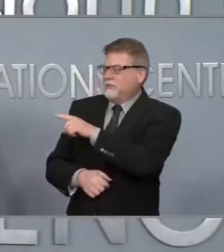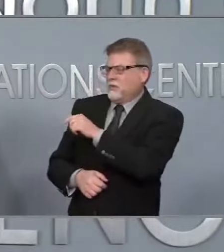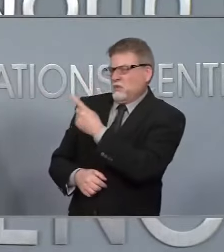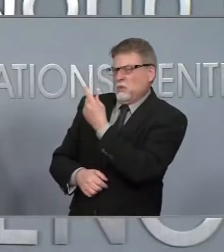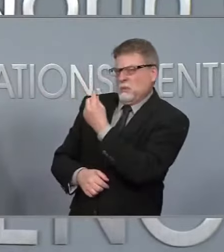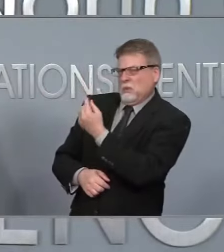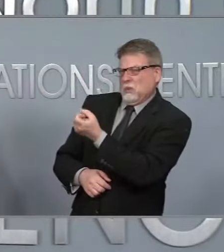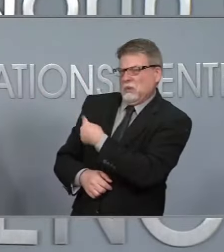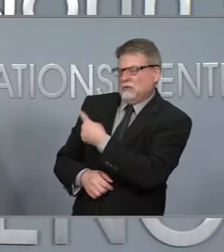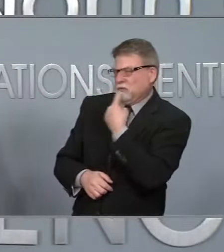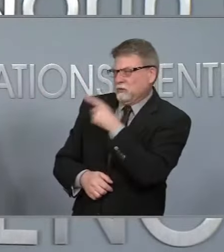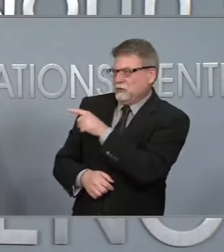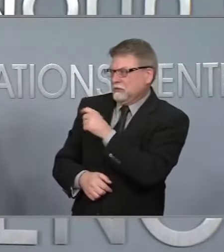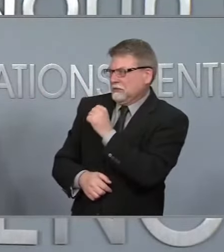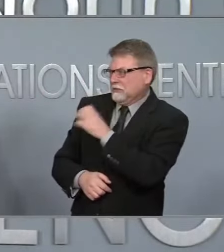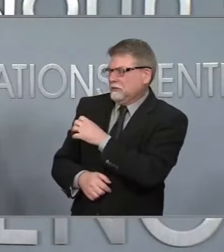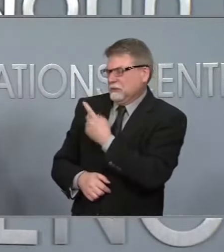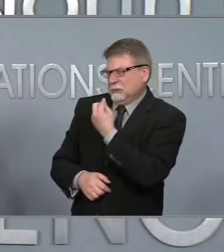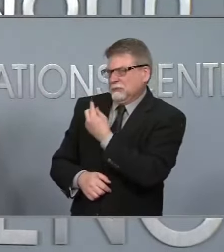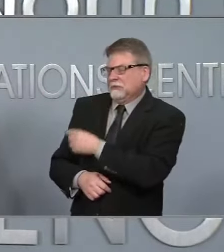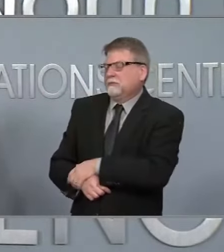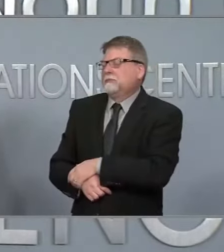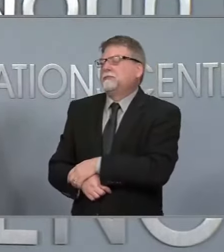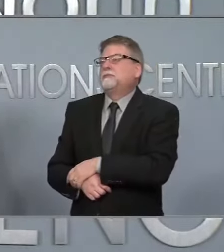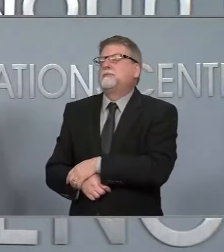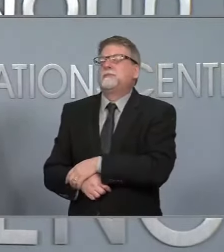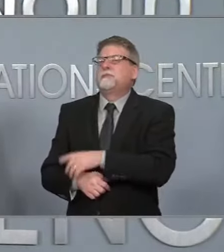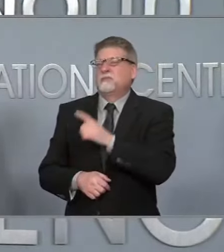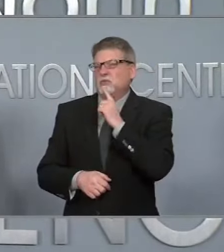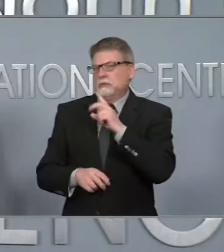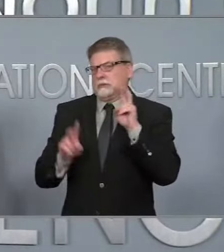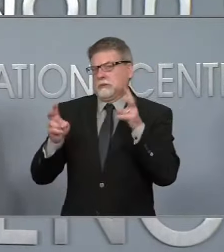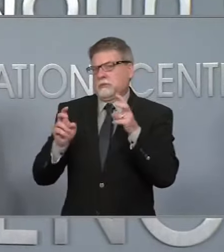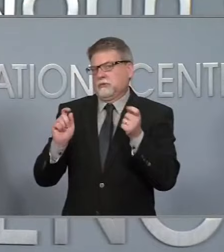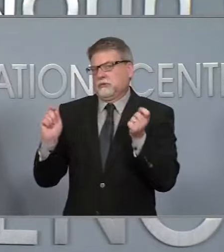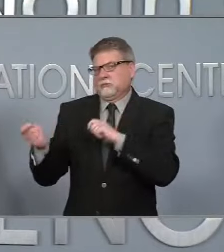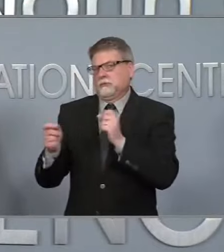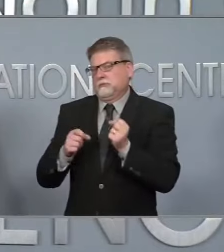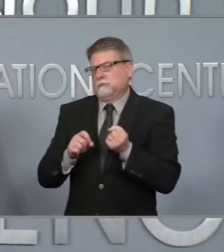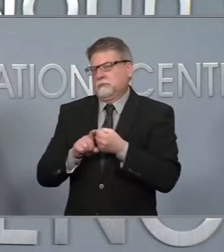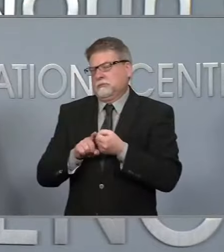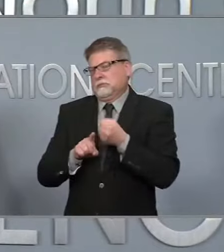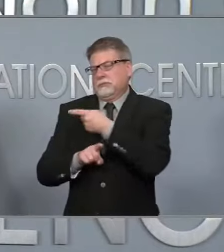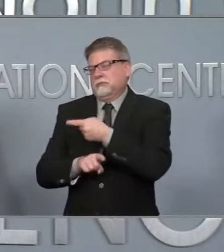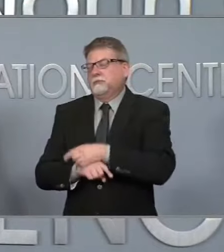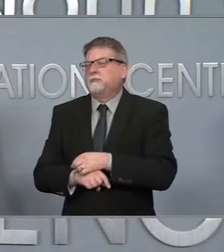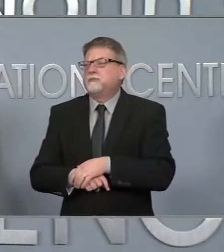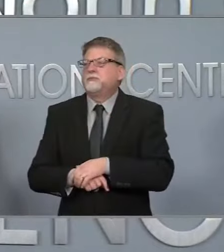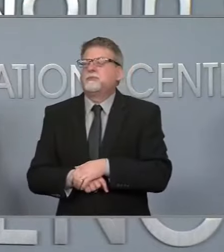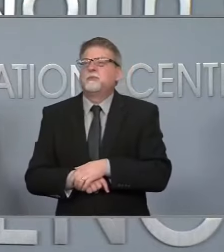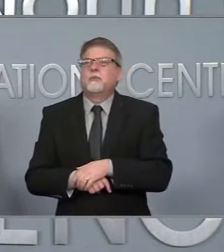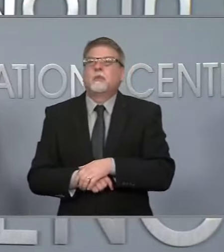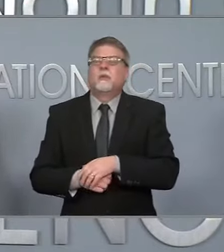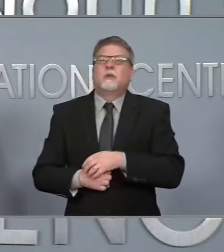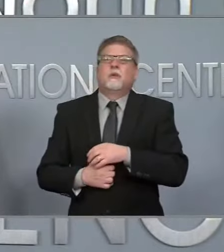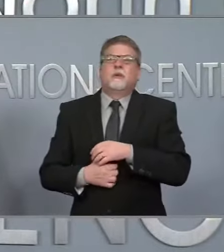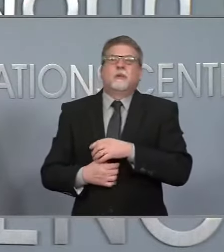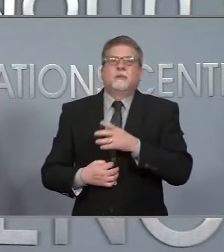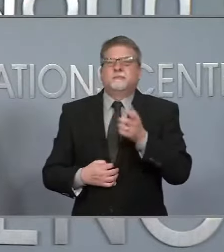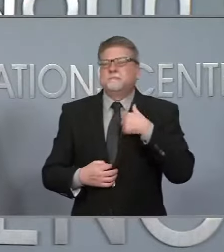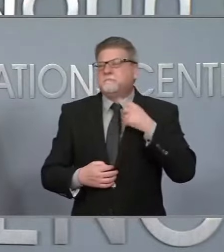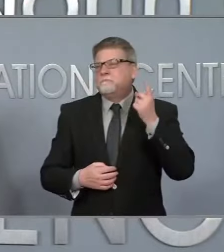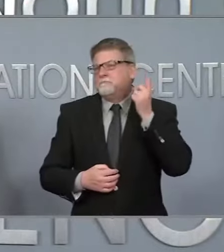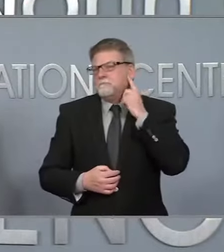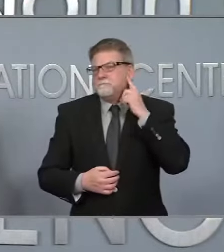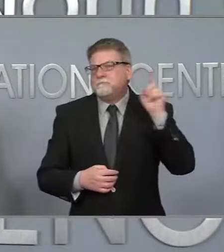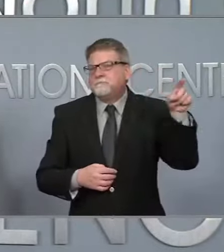and then I'll pass it to Sharon. On a different topic, the labor shortages are